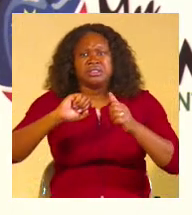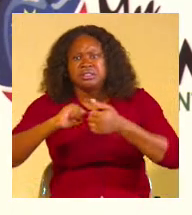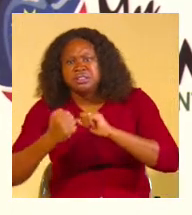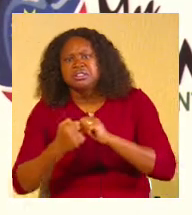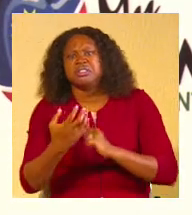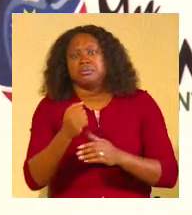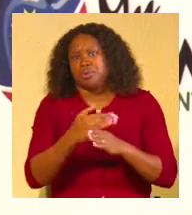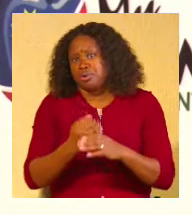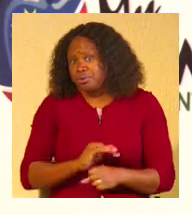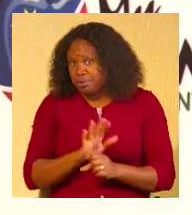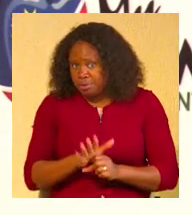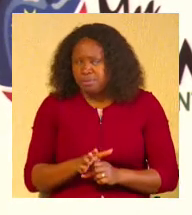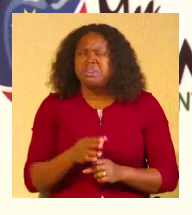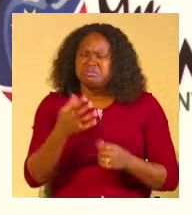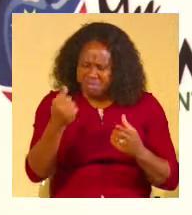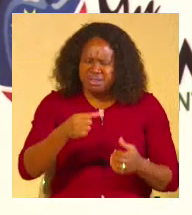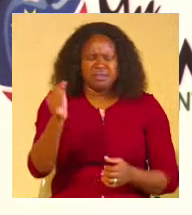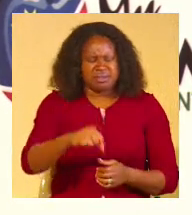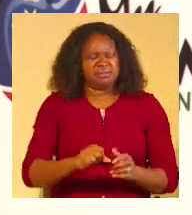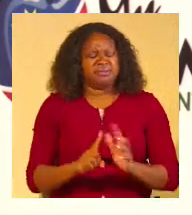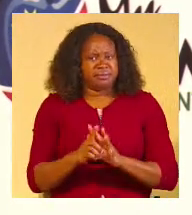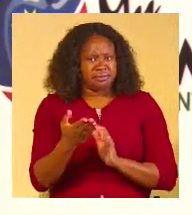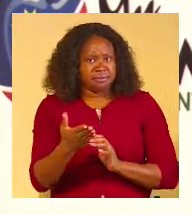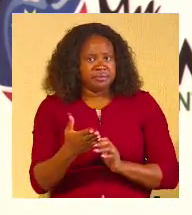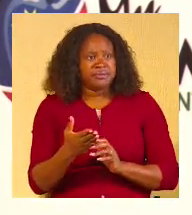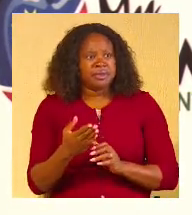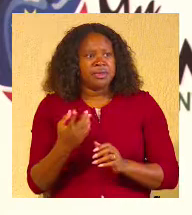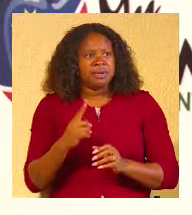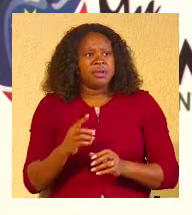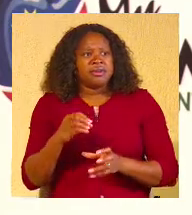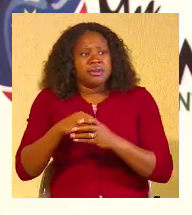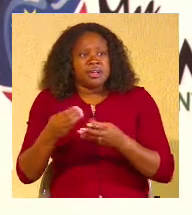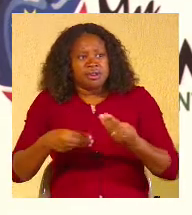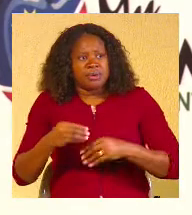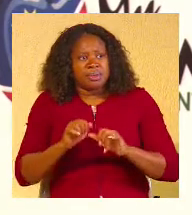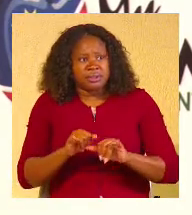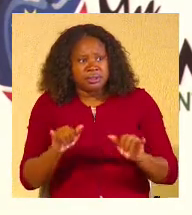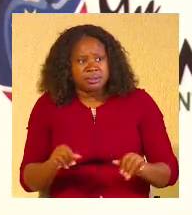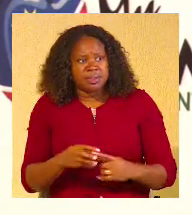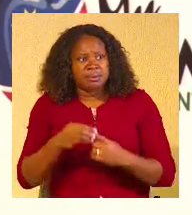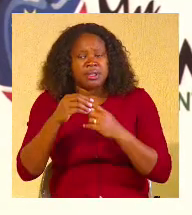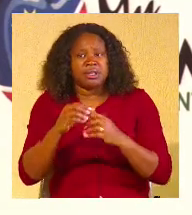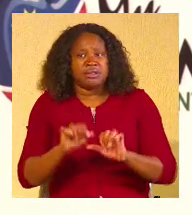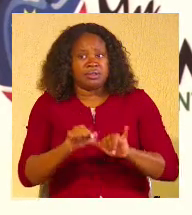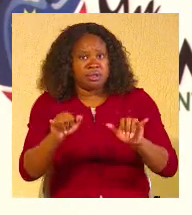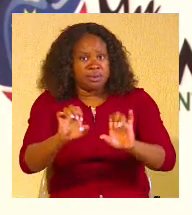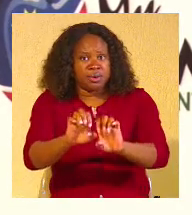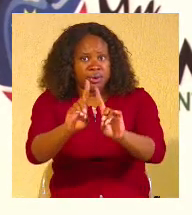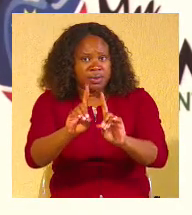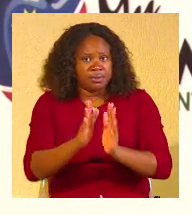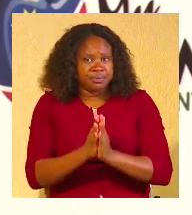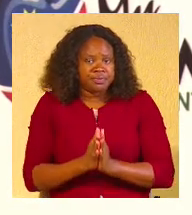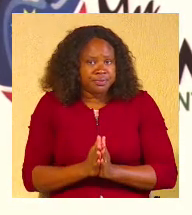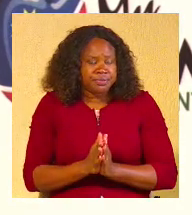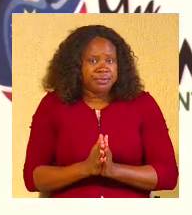the pandemic. Especially if they are not taking part in public systems, in this case, especially the system of education. But